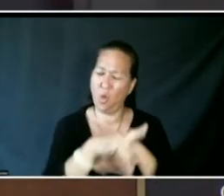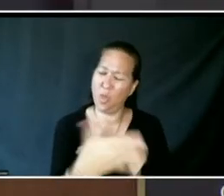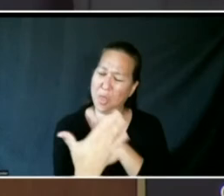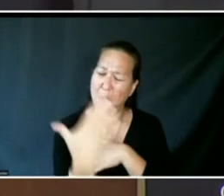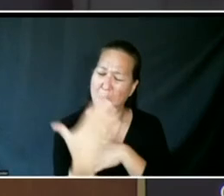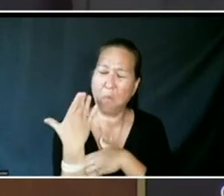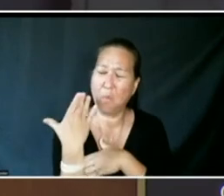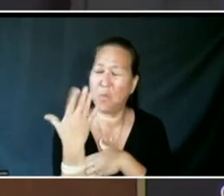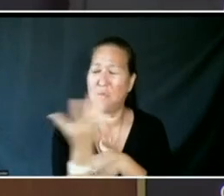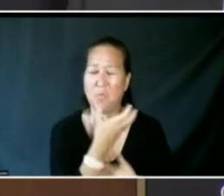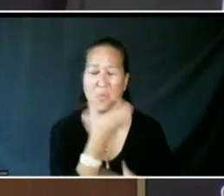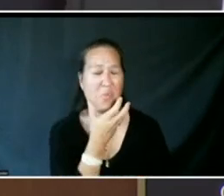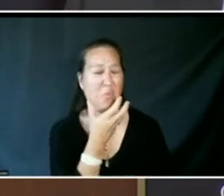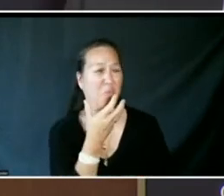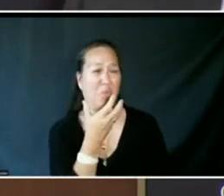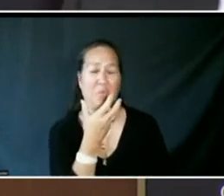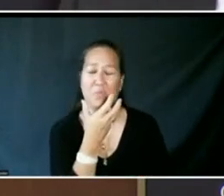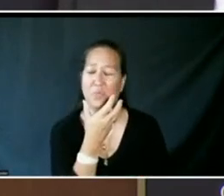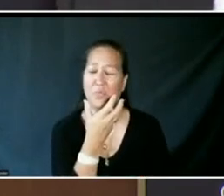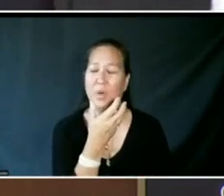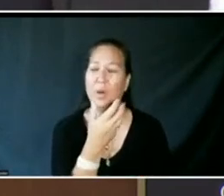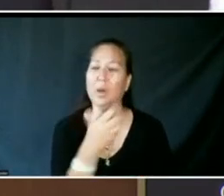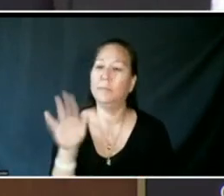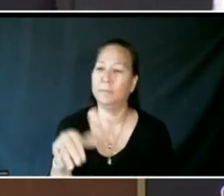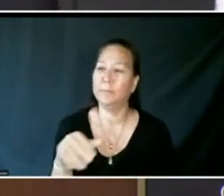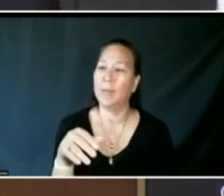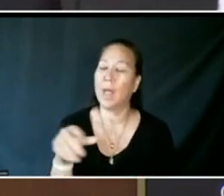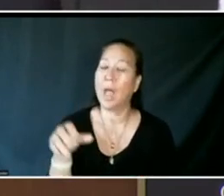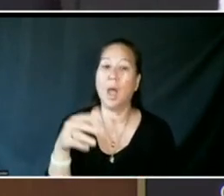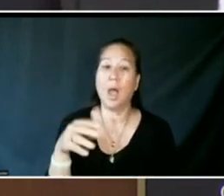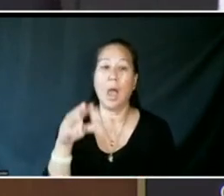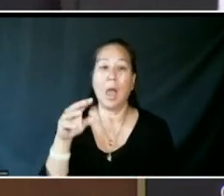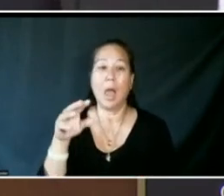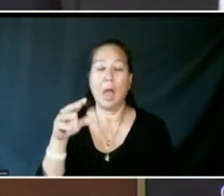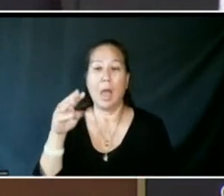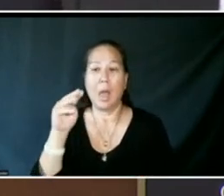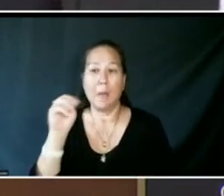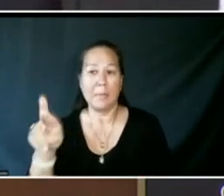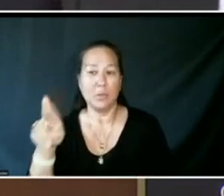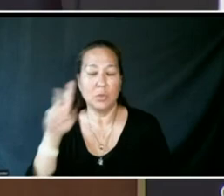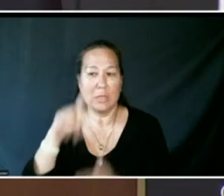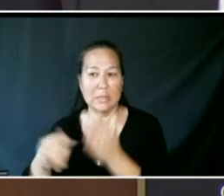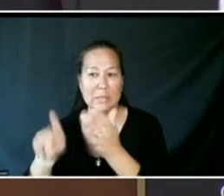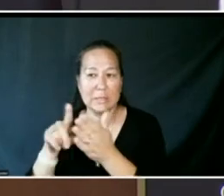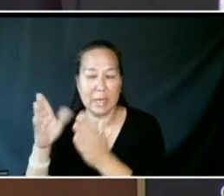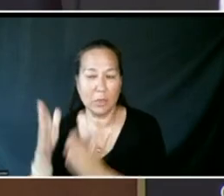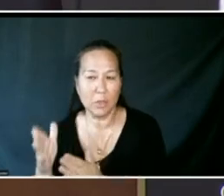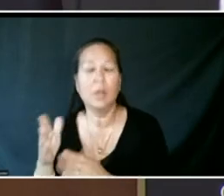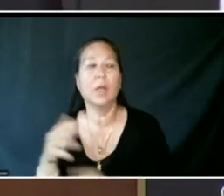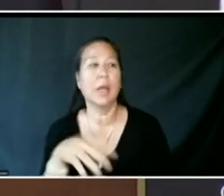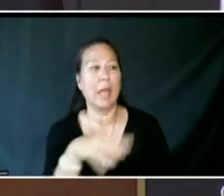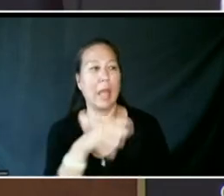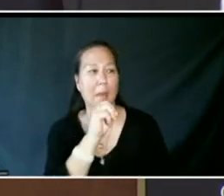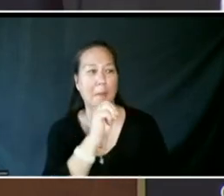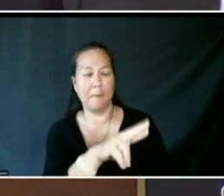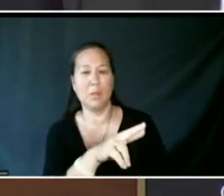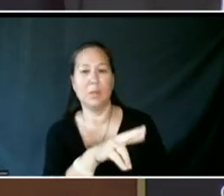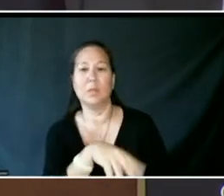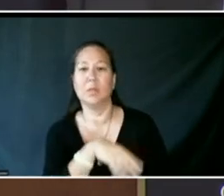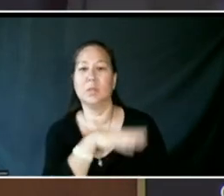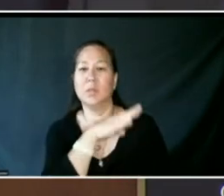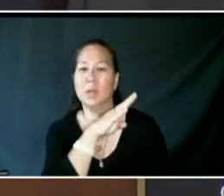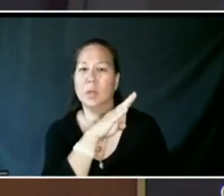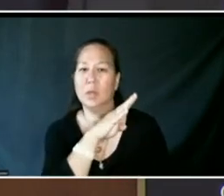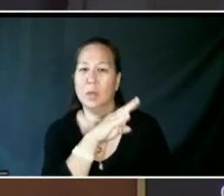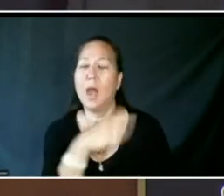Mr. Secretary, Mr. Sterling, I want to thank you for your service to the state of Georgia and to the country. Speaker Bowers, likewise,